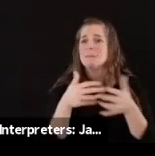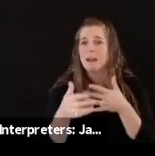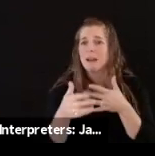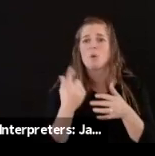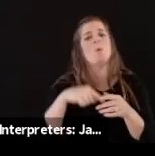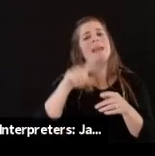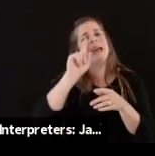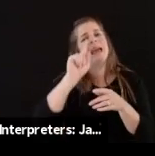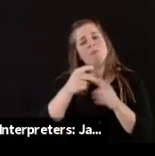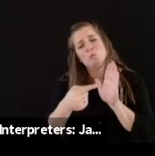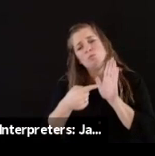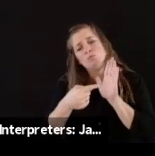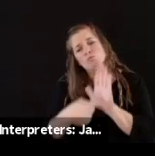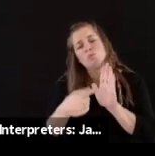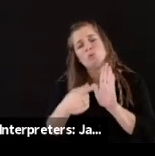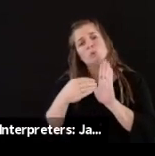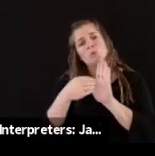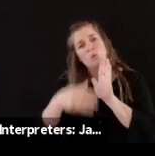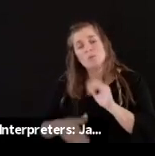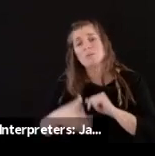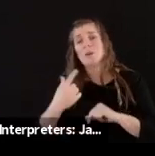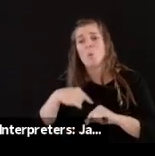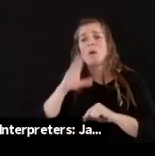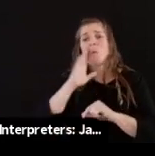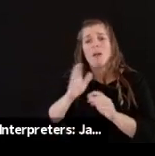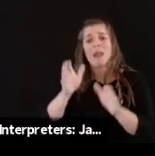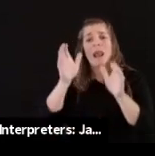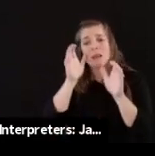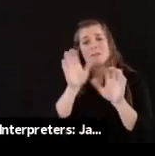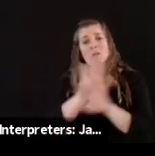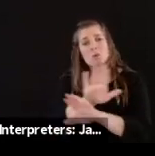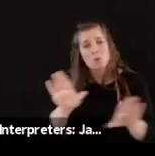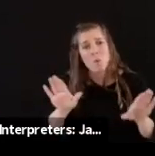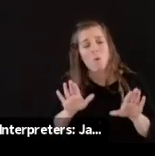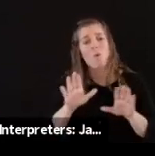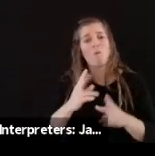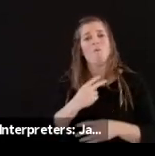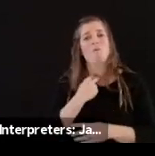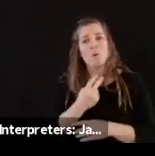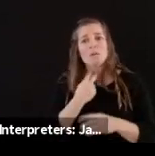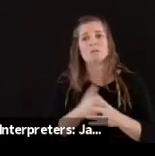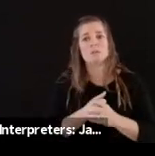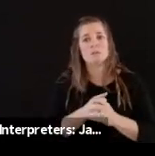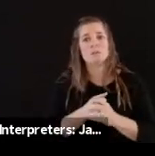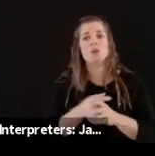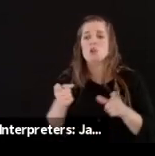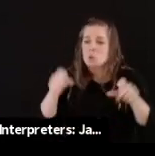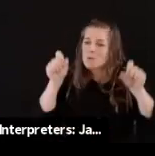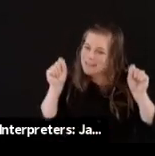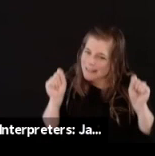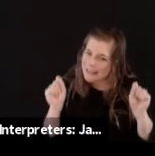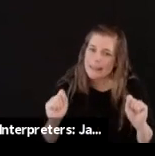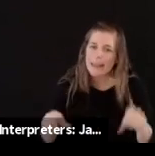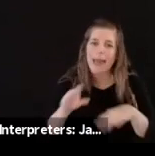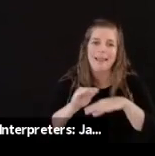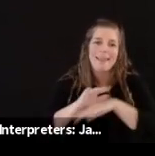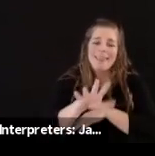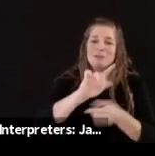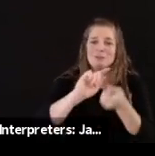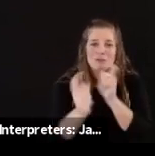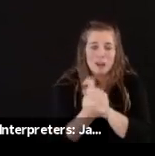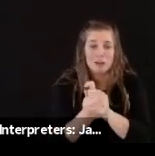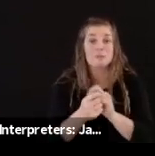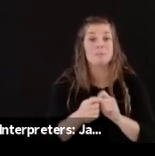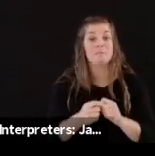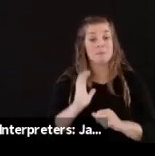students that we will listen to their voices and that they do have the power to affect change. It's our responsibility